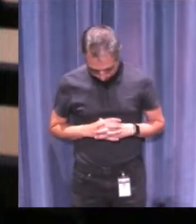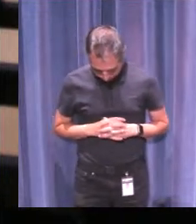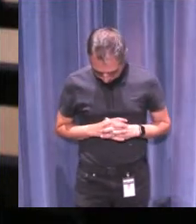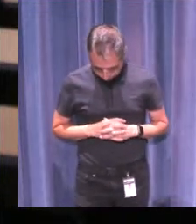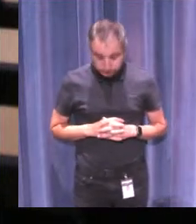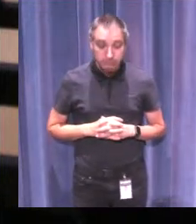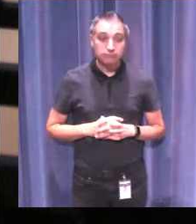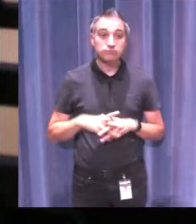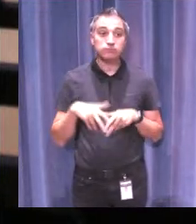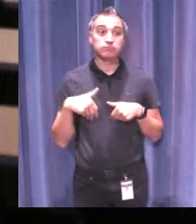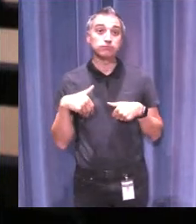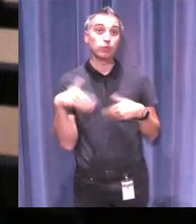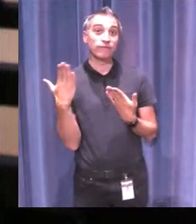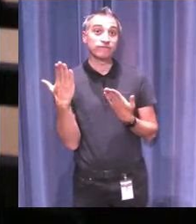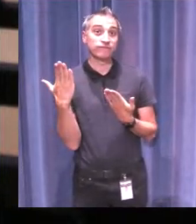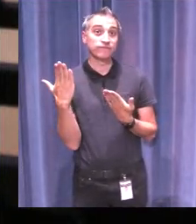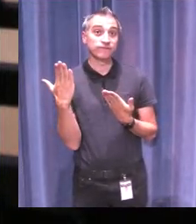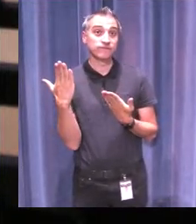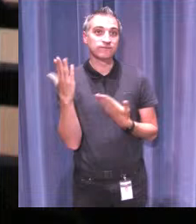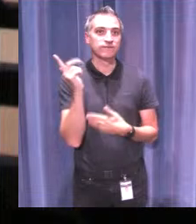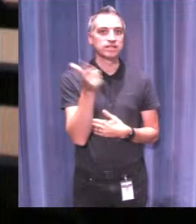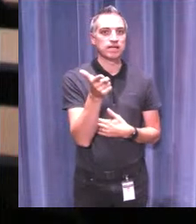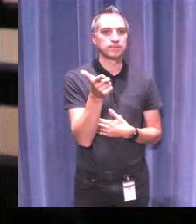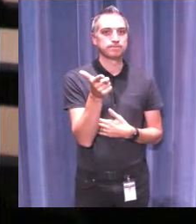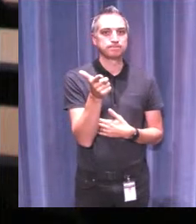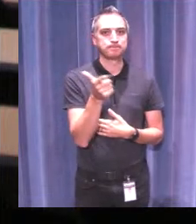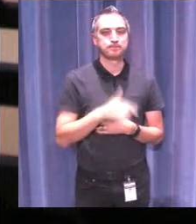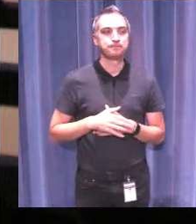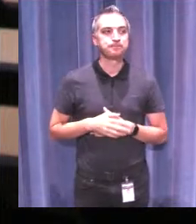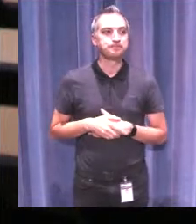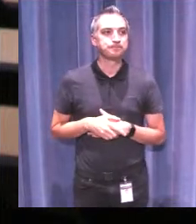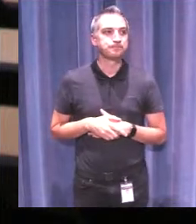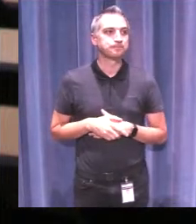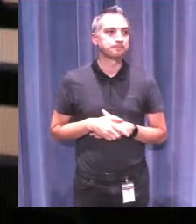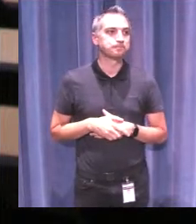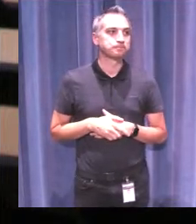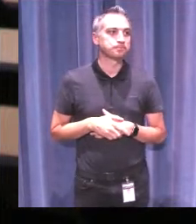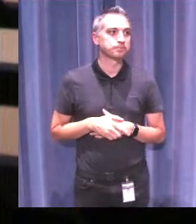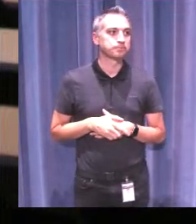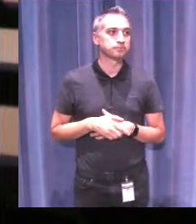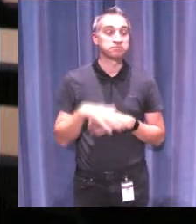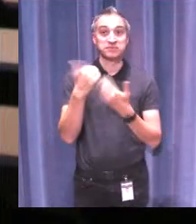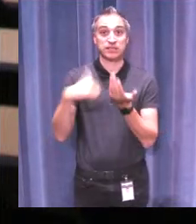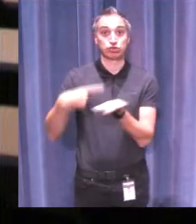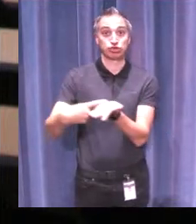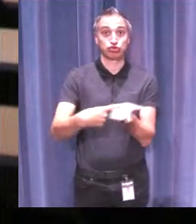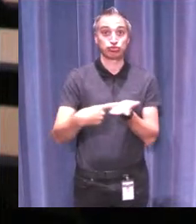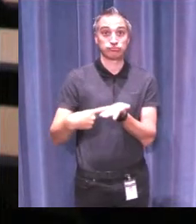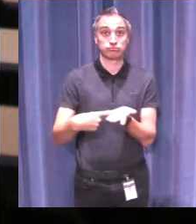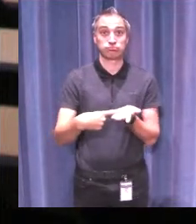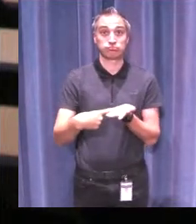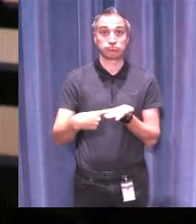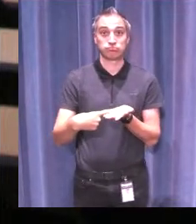So moved. Second. I have a second. Any discussion?